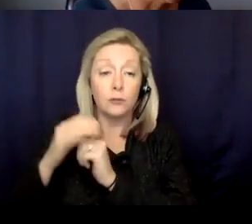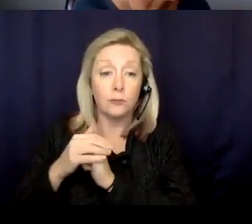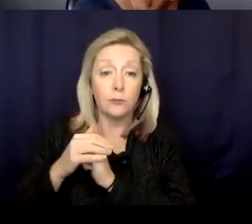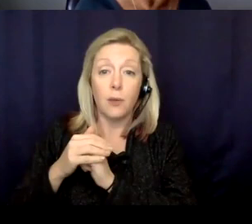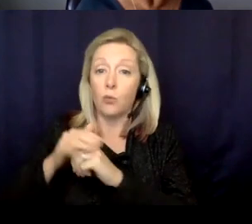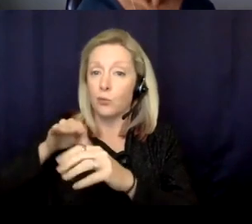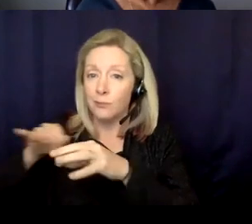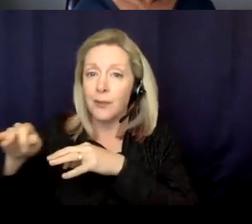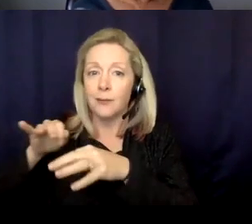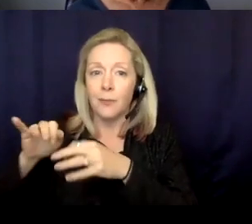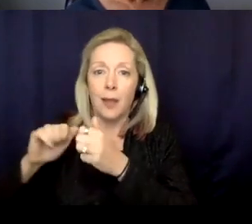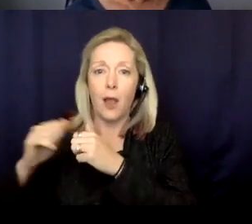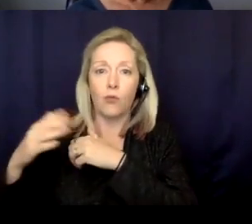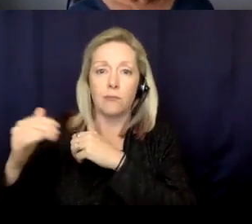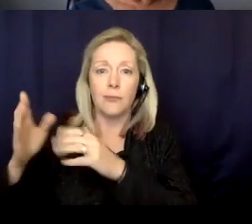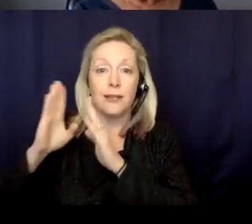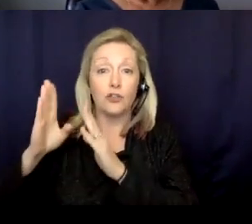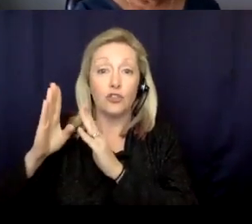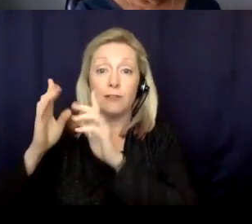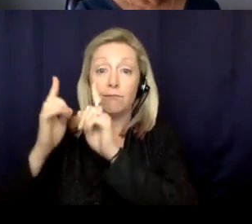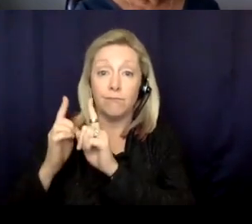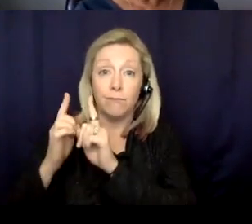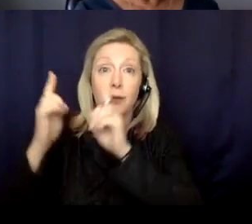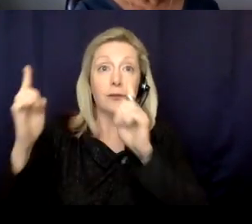those things. Okay.